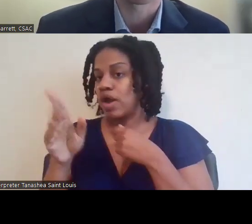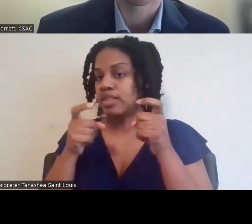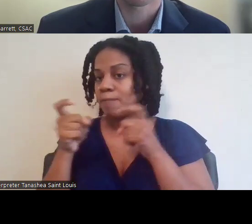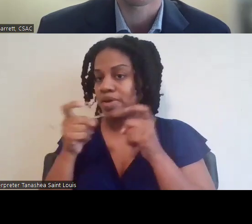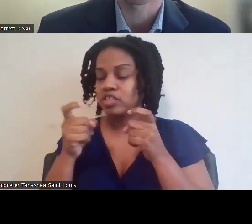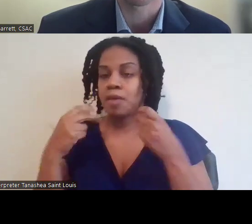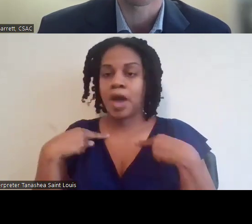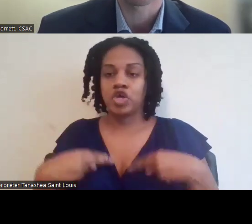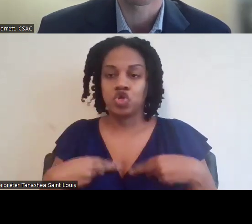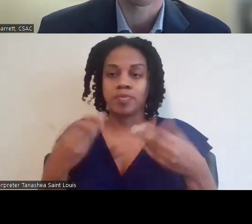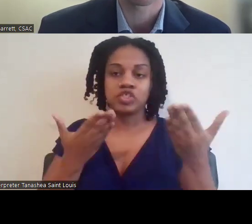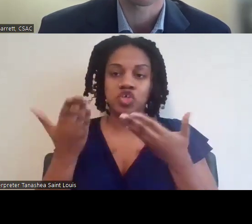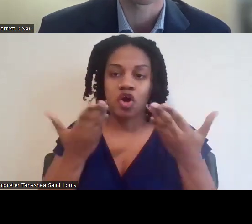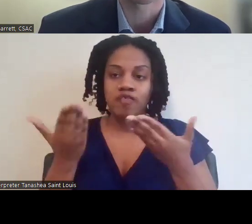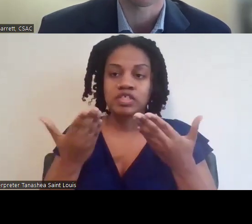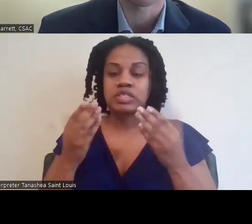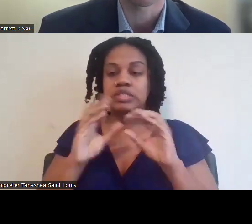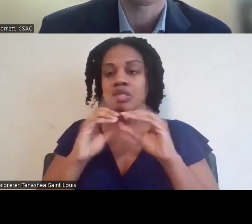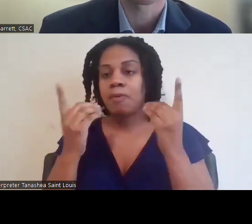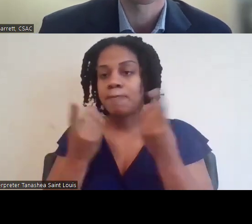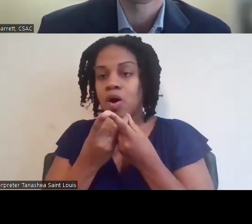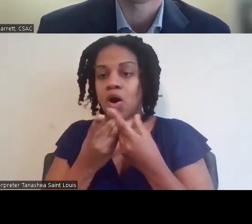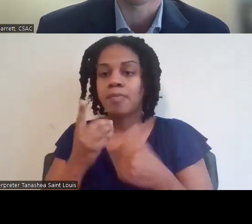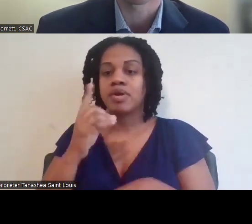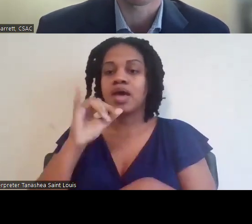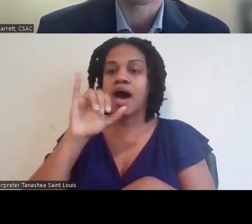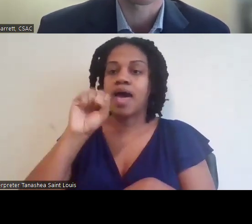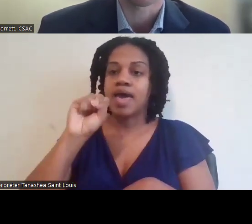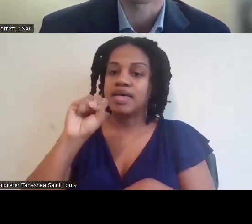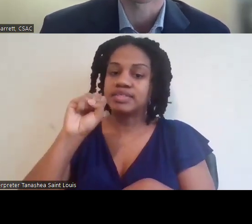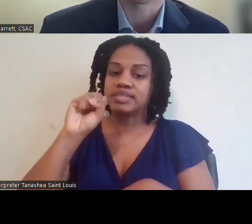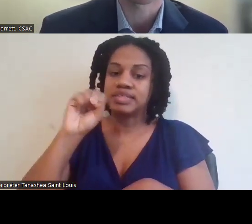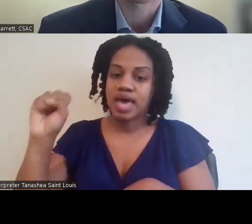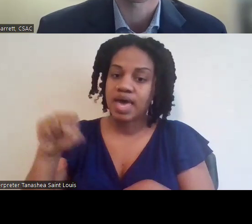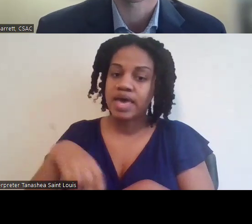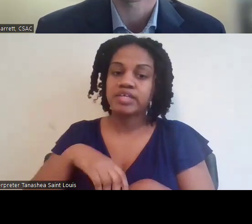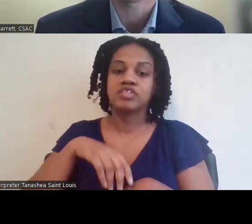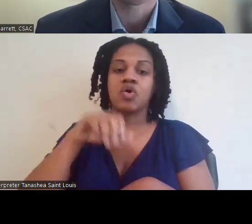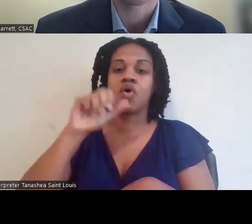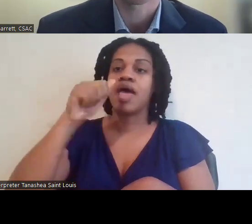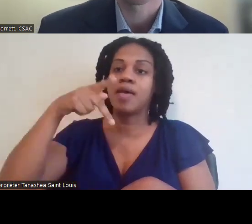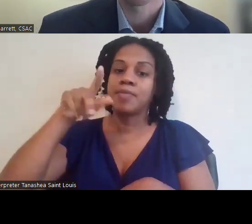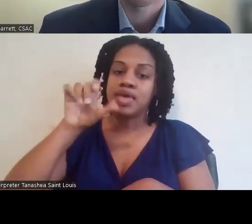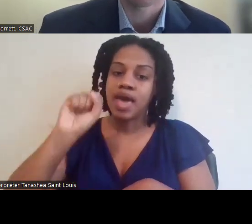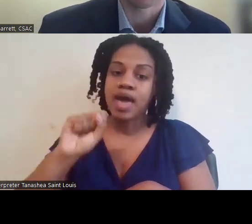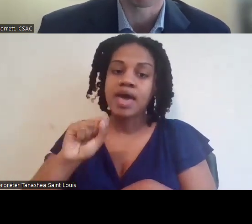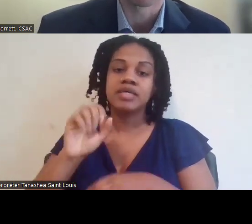services departments such as IHSS or APS to behavioral health and